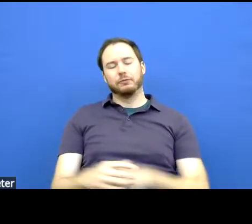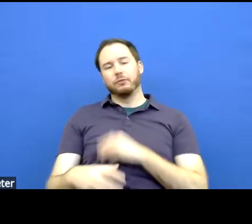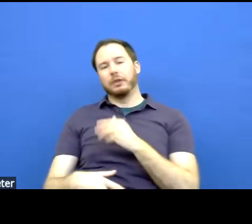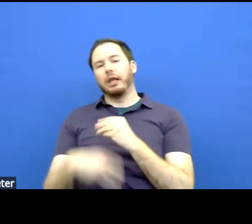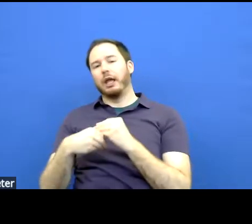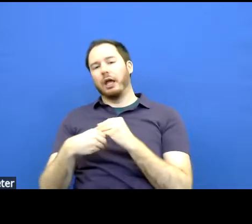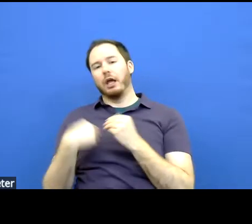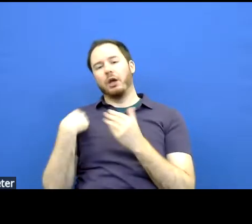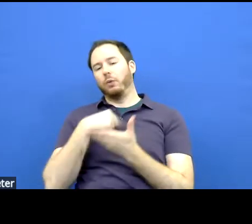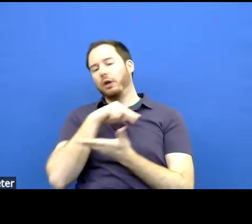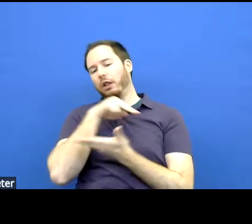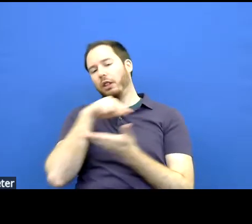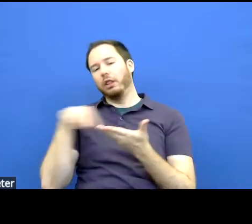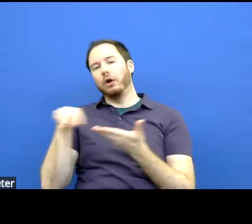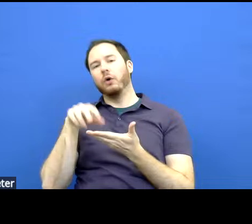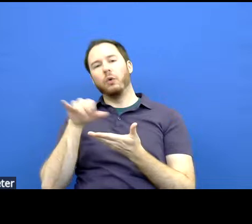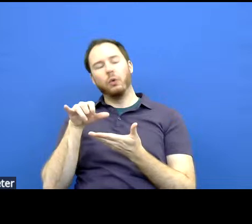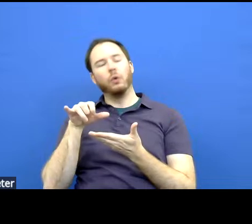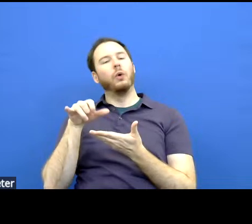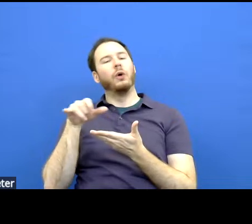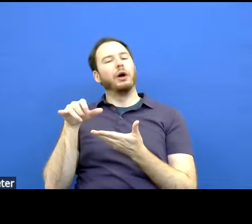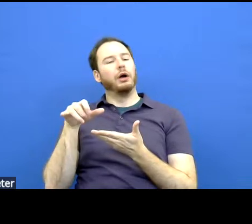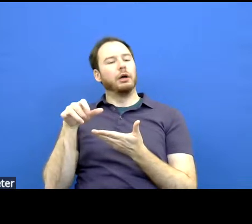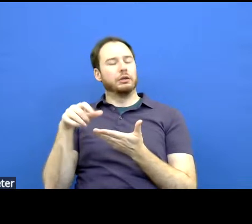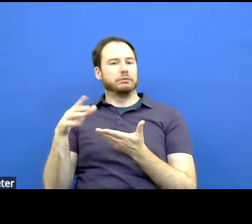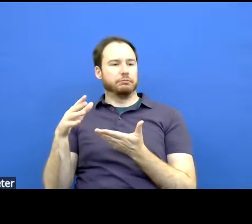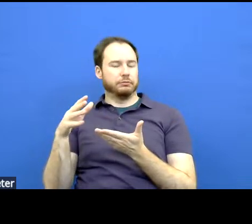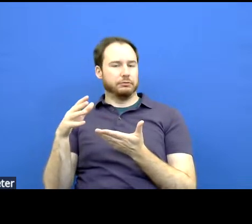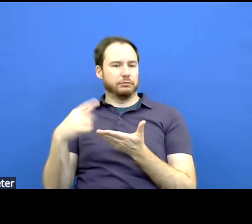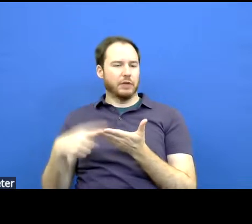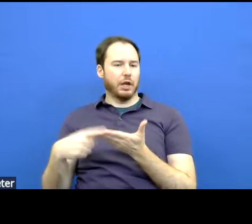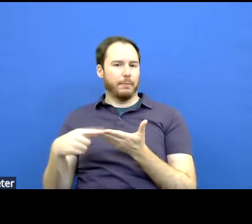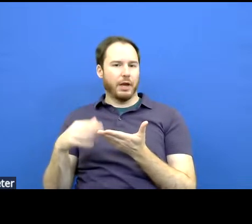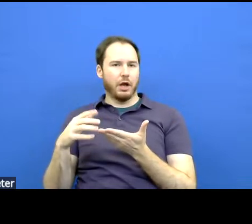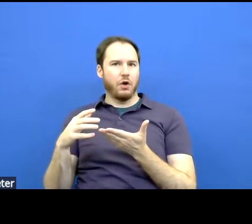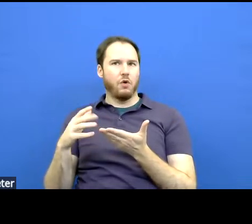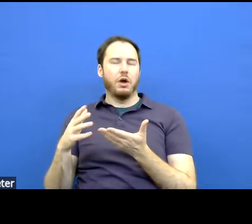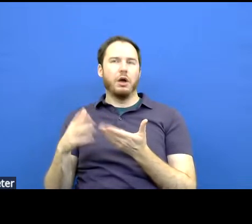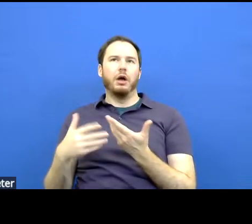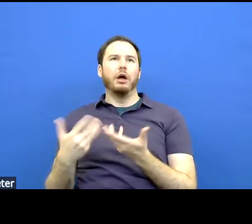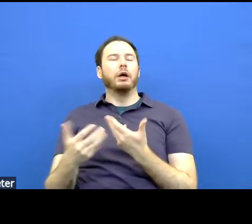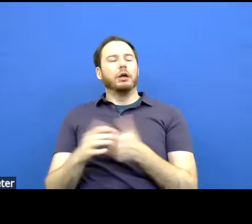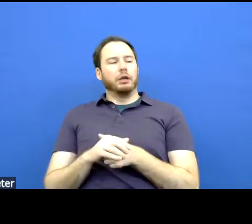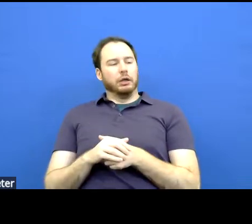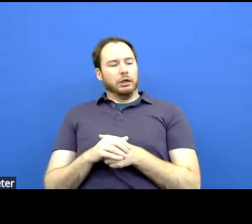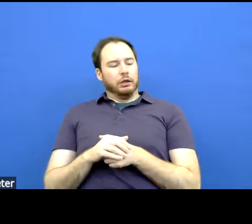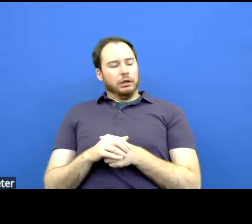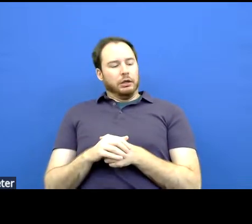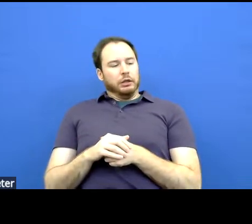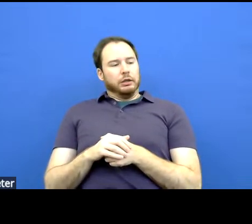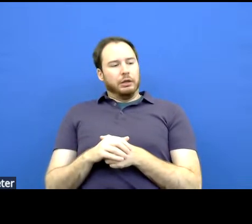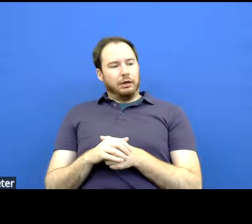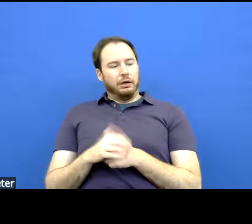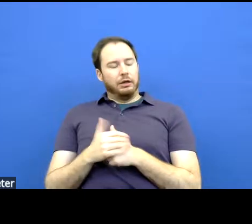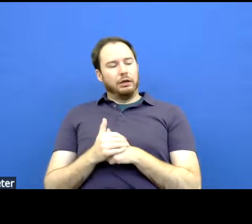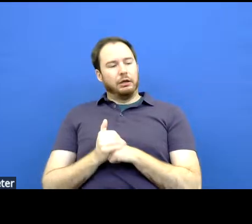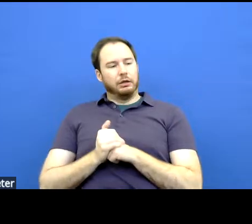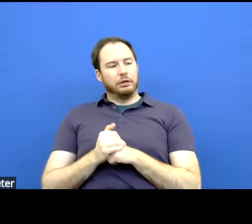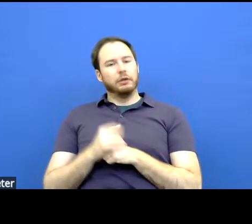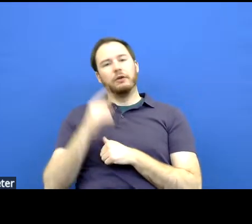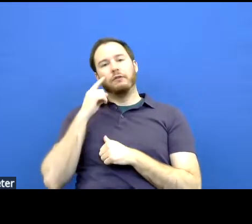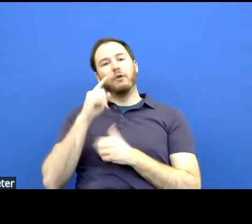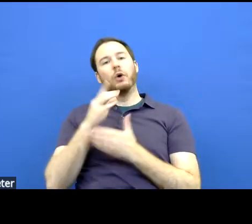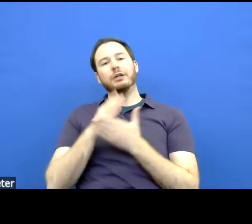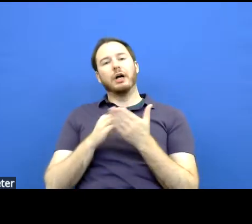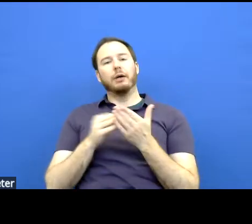we were looking at it, it talked about in some of the stuff that basically said that for some